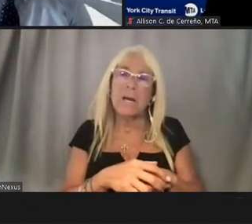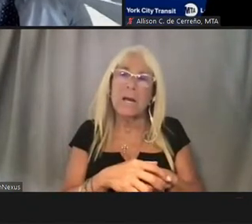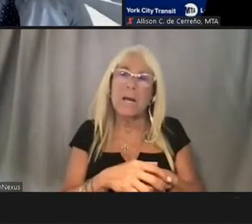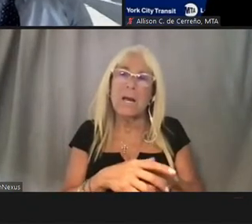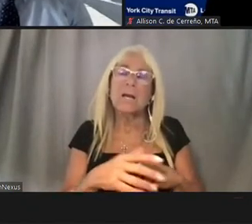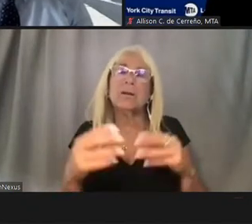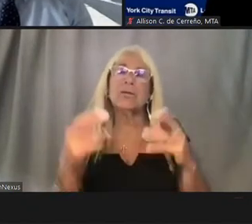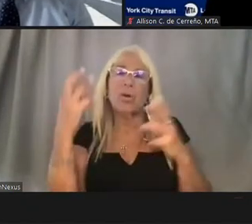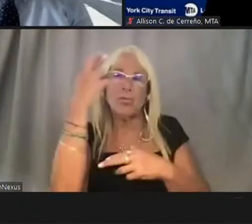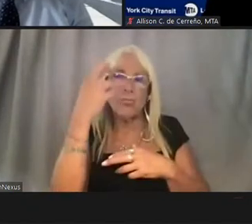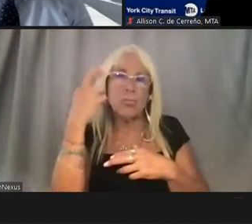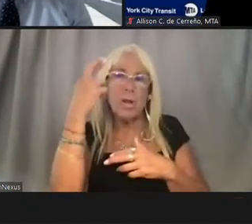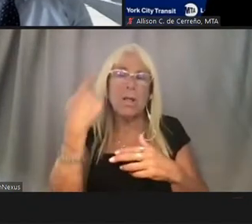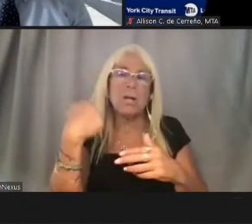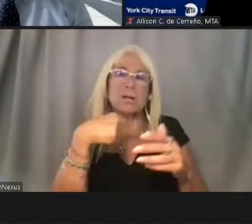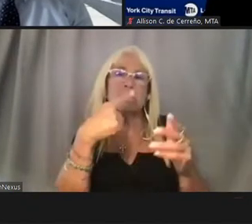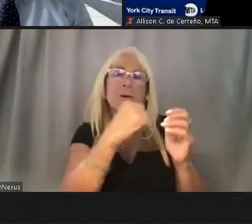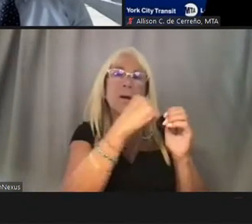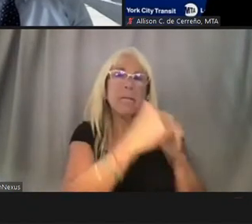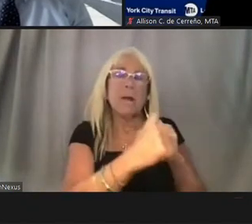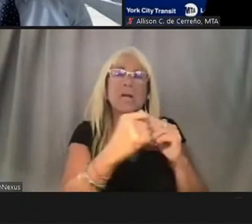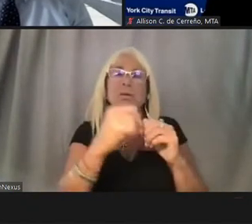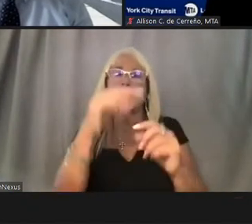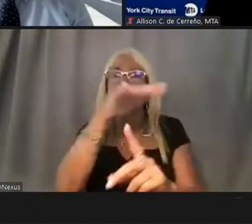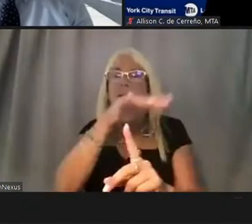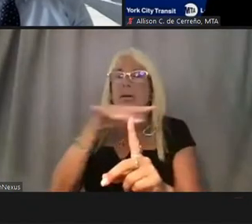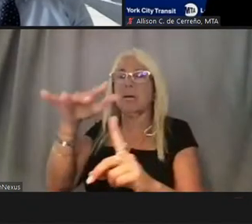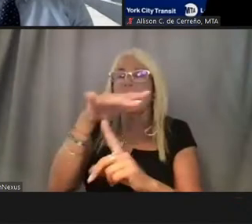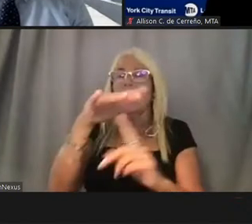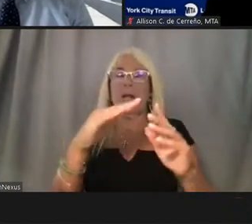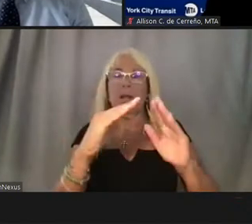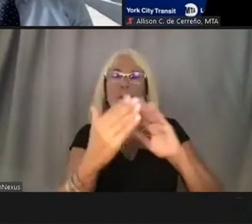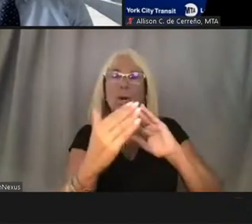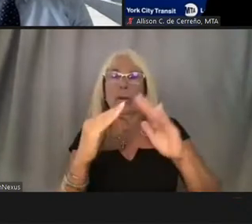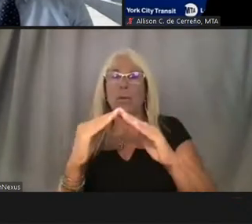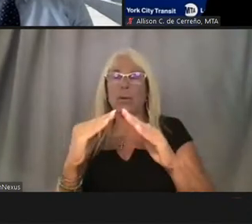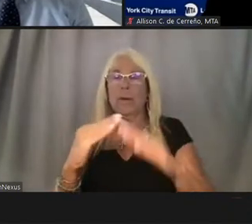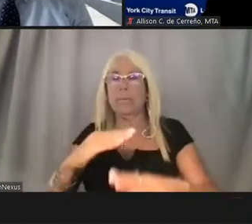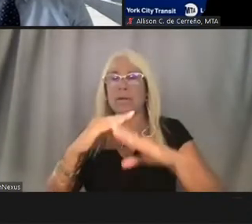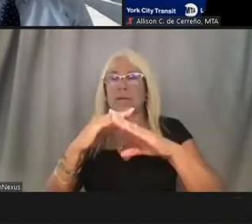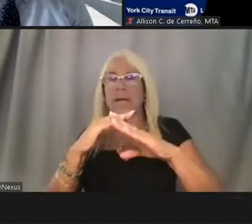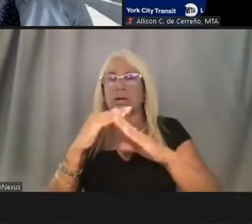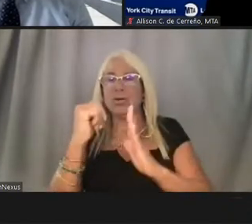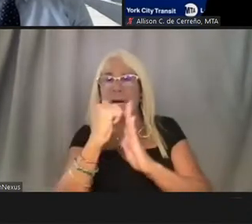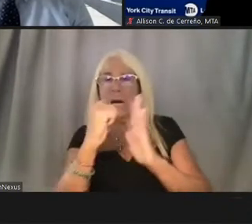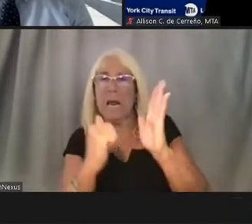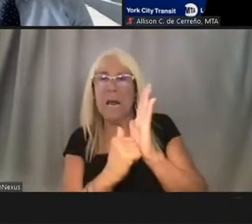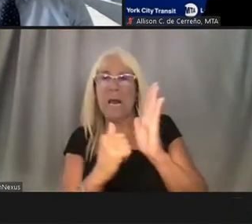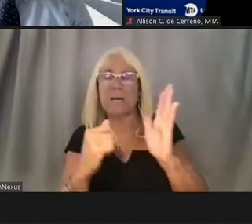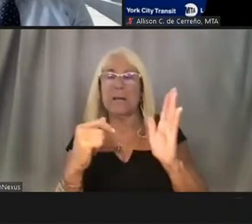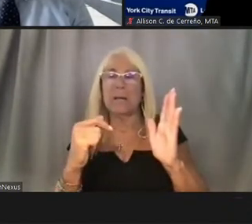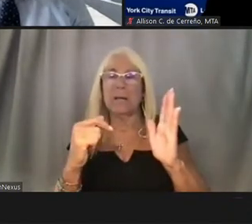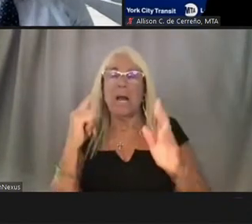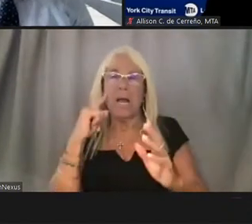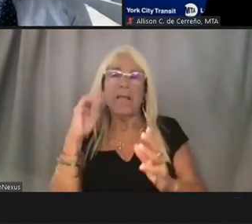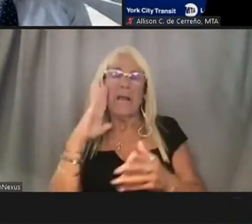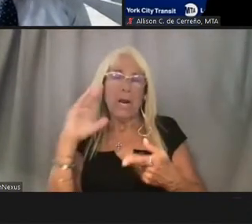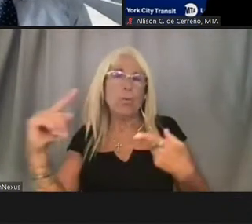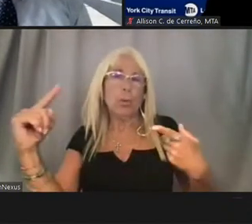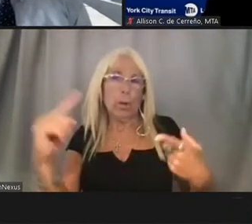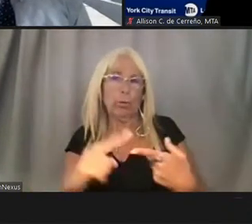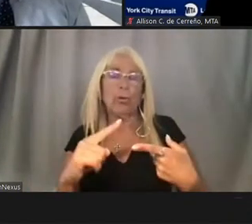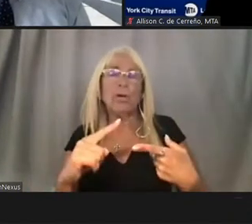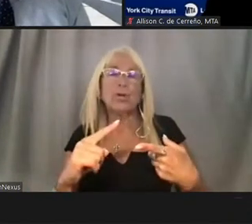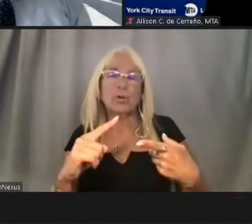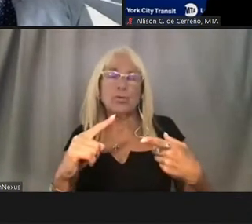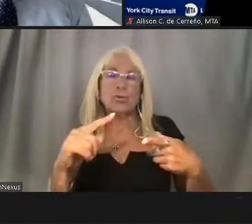with our climate leadership and Community protection act I really believe that congestion pricing will reduce the track flow into